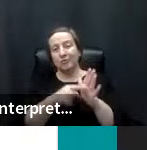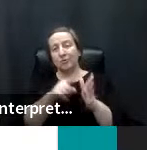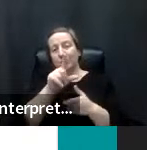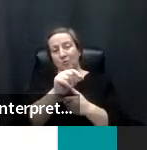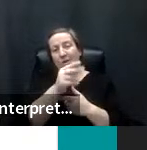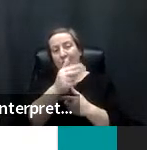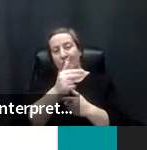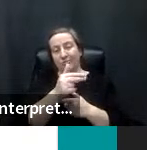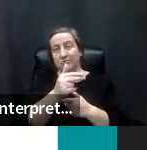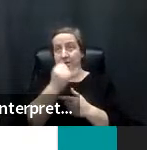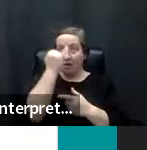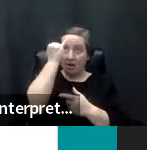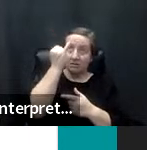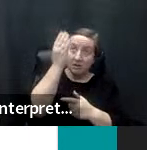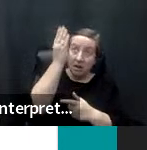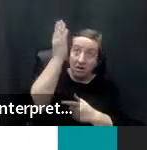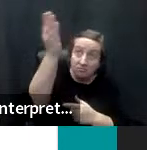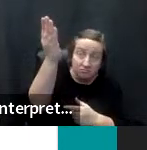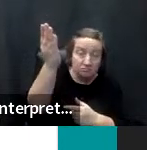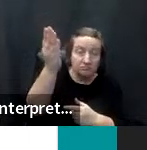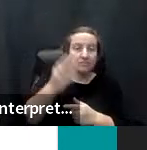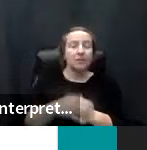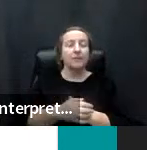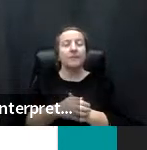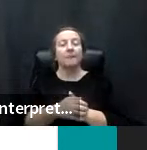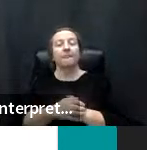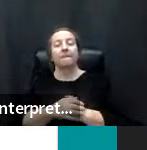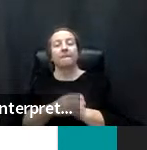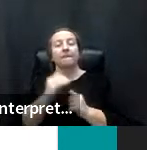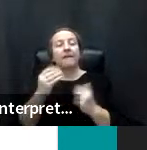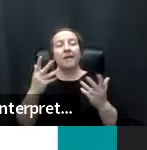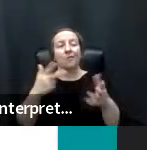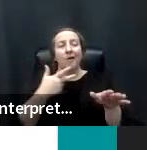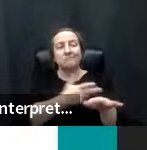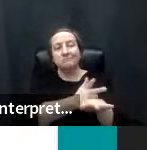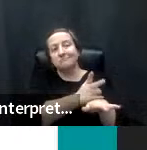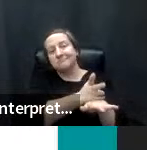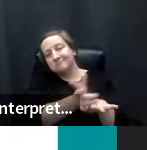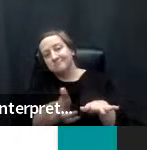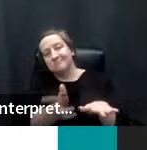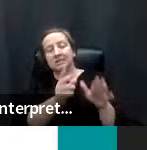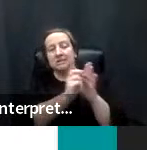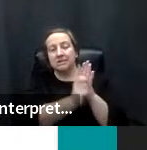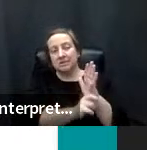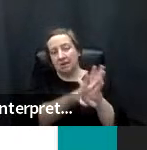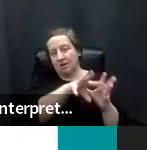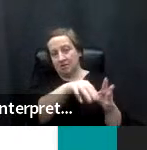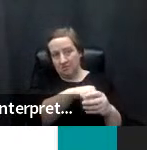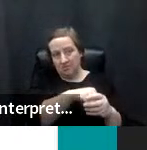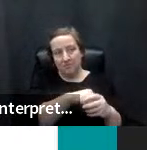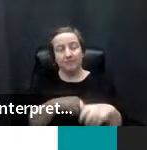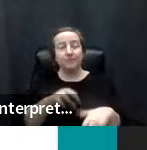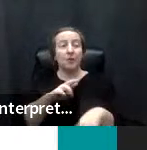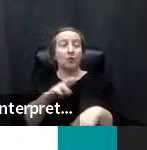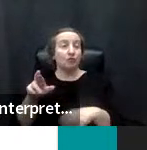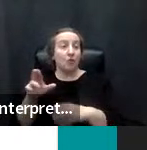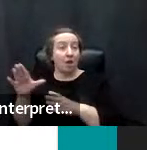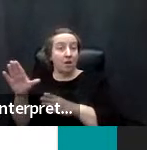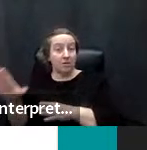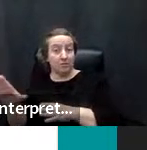2013 LPA and the interchange design that was included with that. The one on the